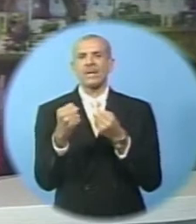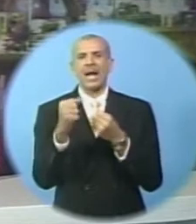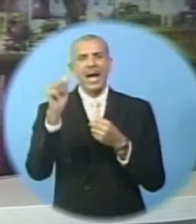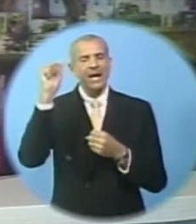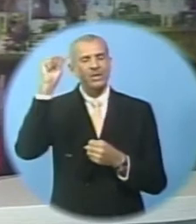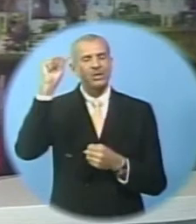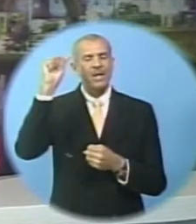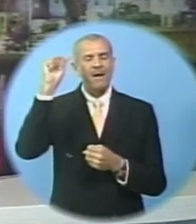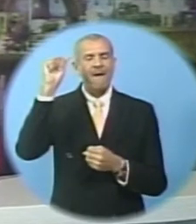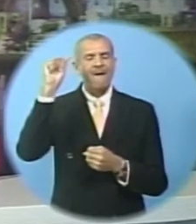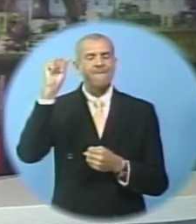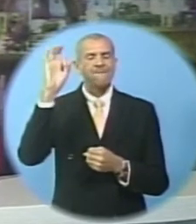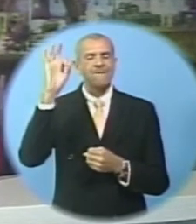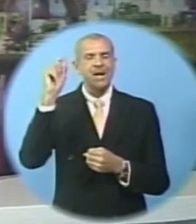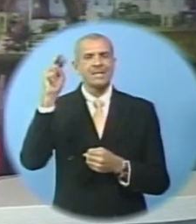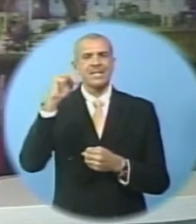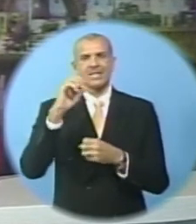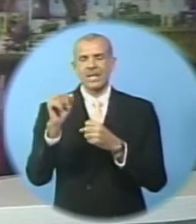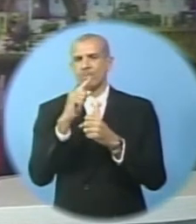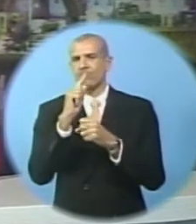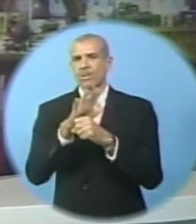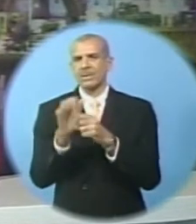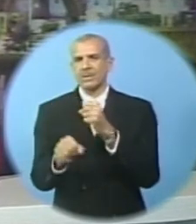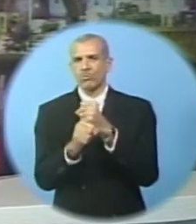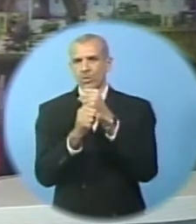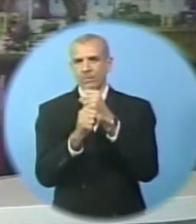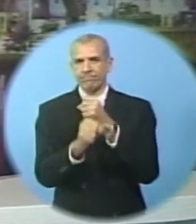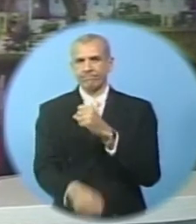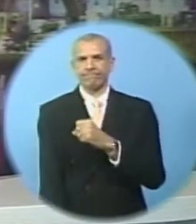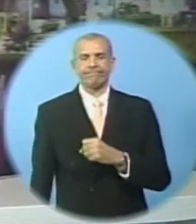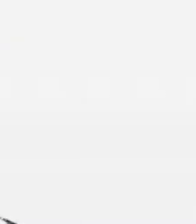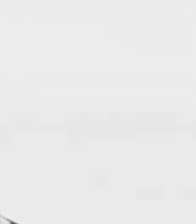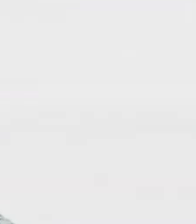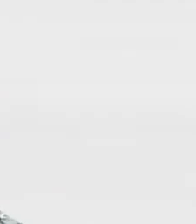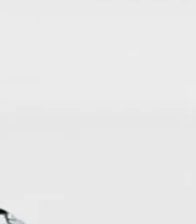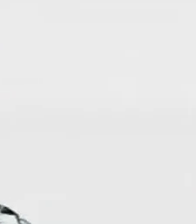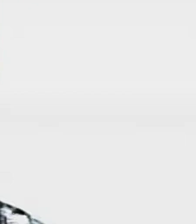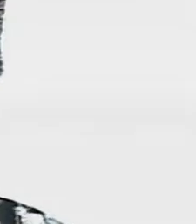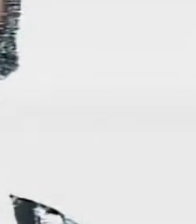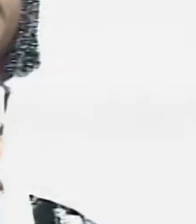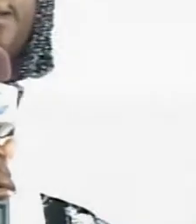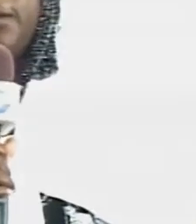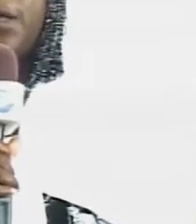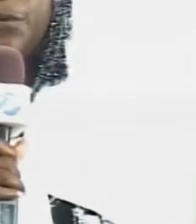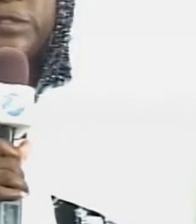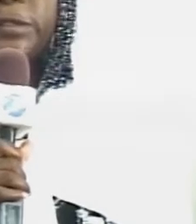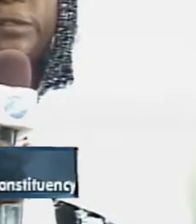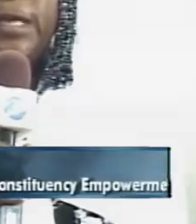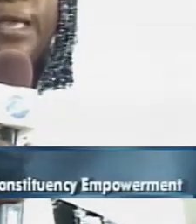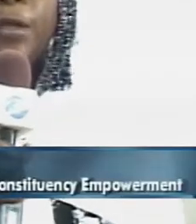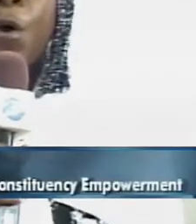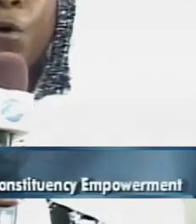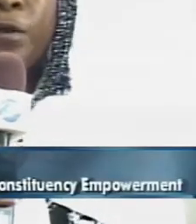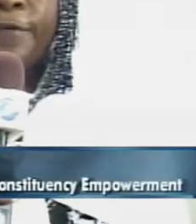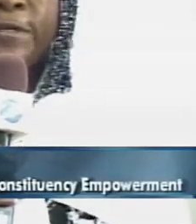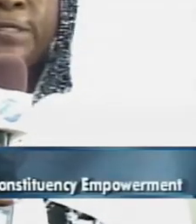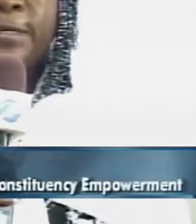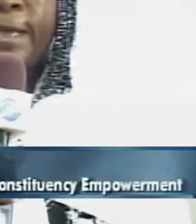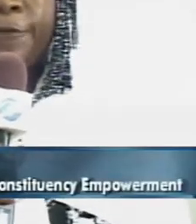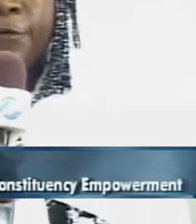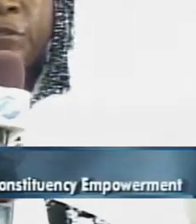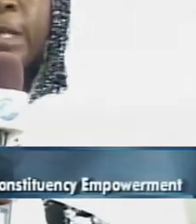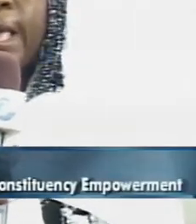Angela Francis, has pledged her support. The department is fully behind the council in all of